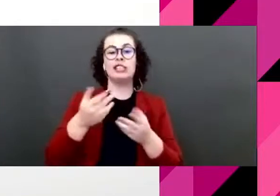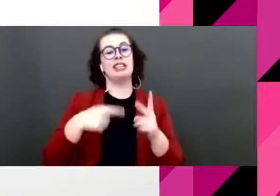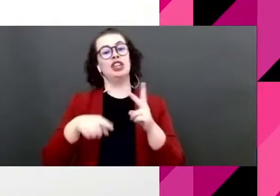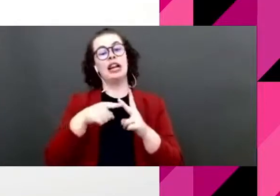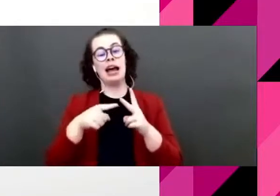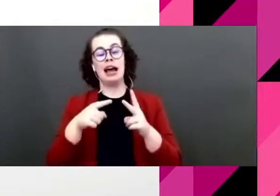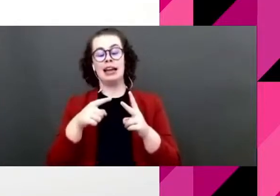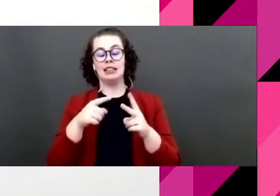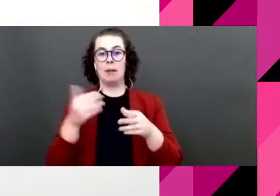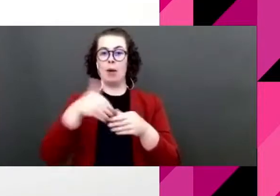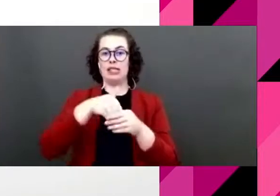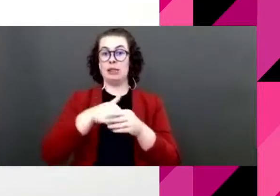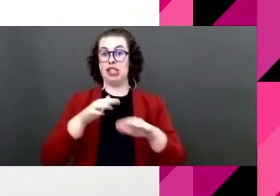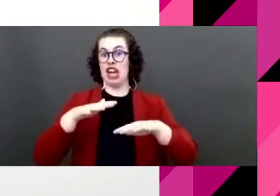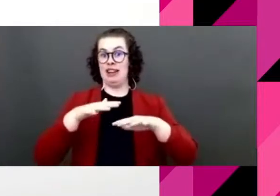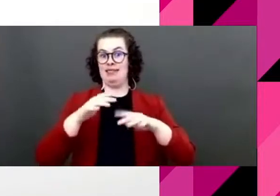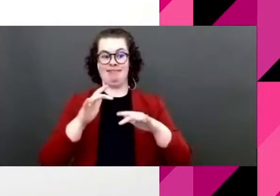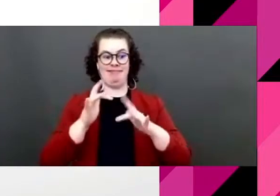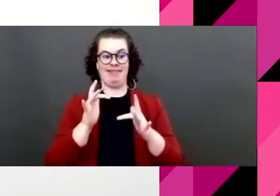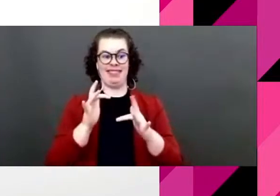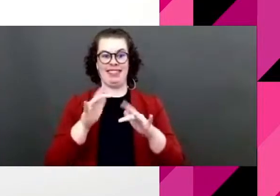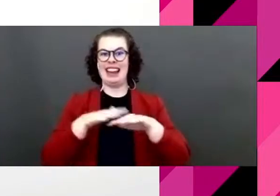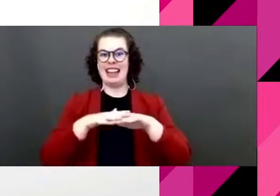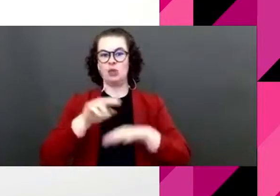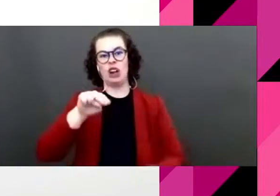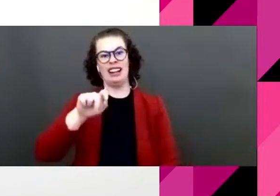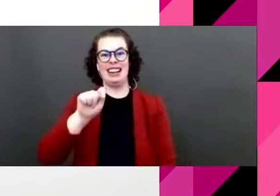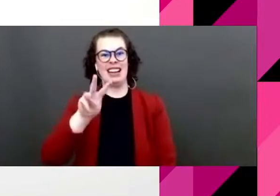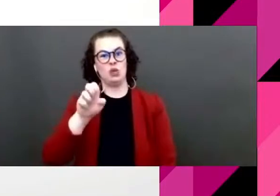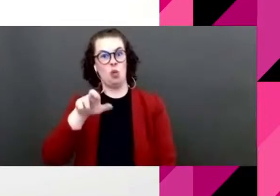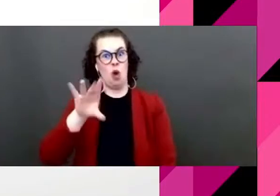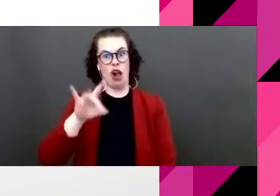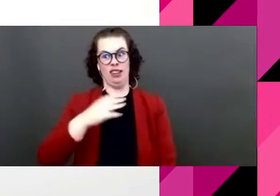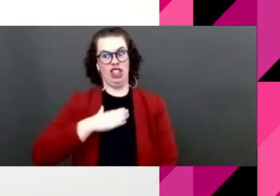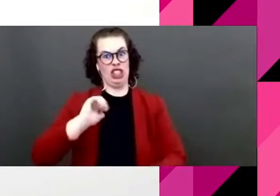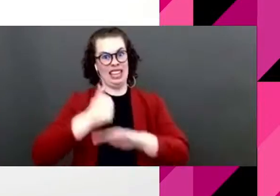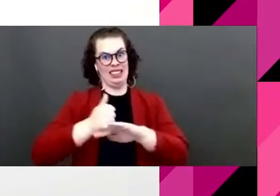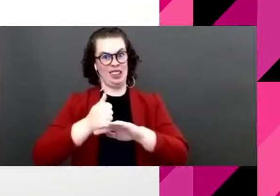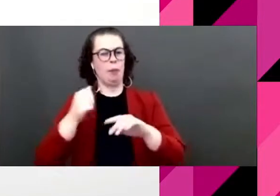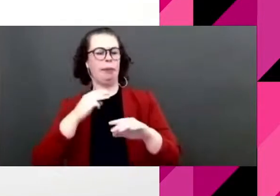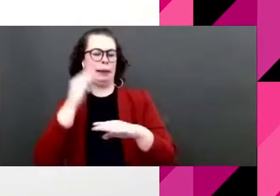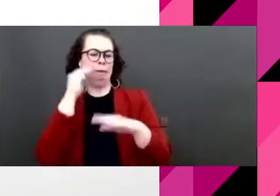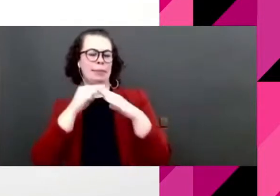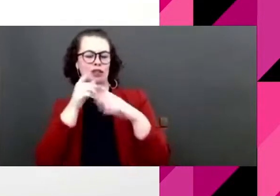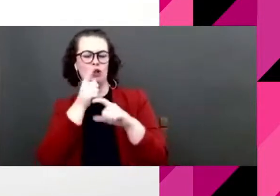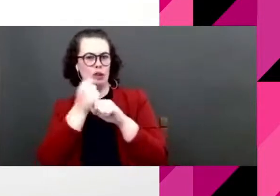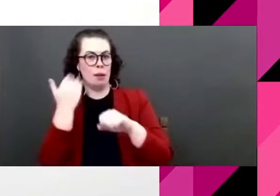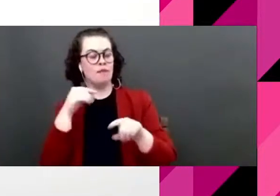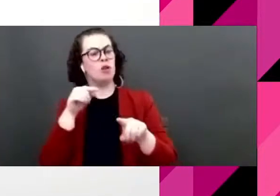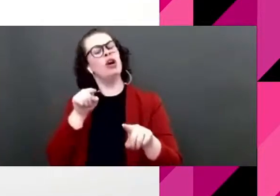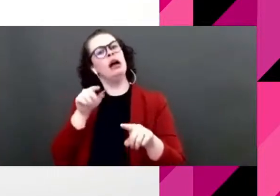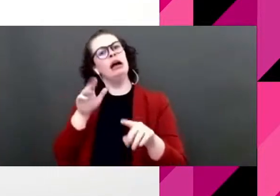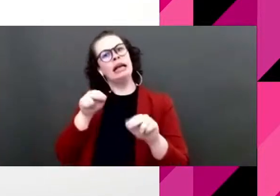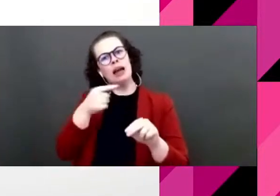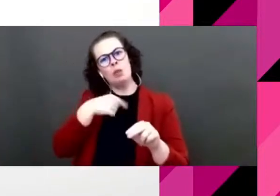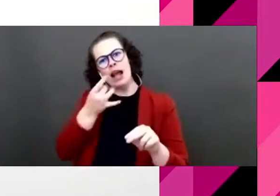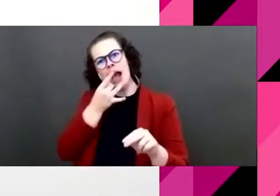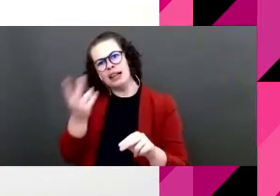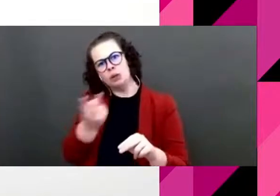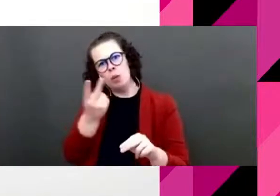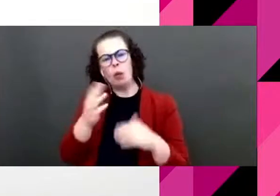of, could you give your perspectives on what the key to success of effective engagement might be?